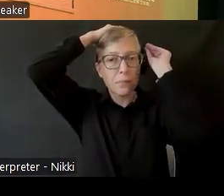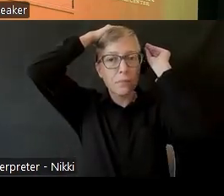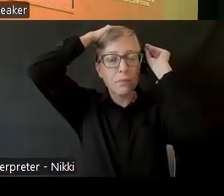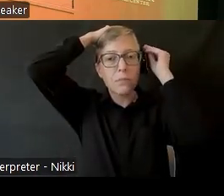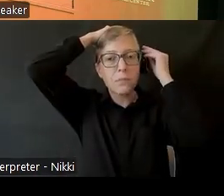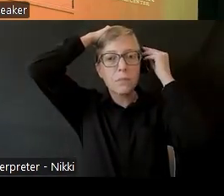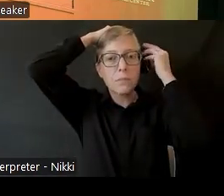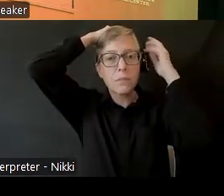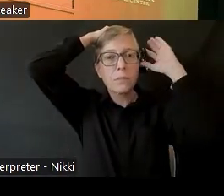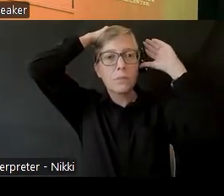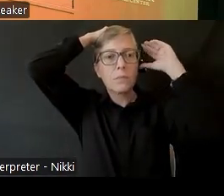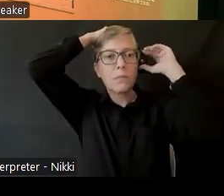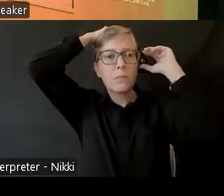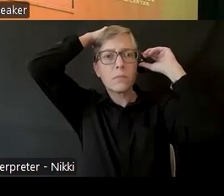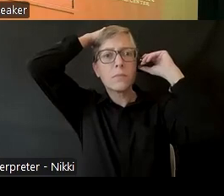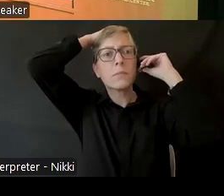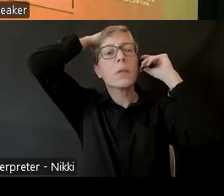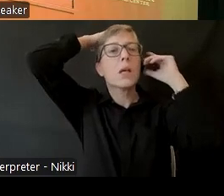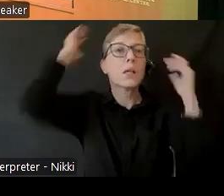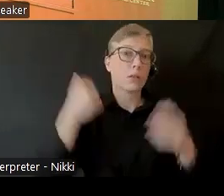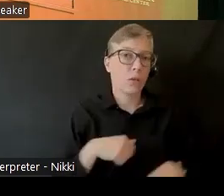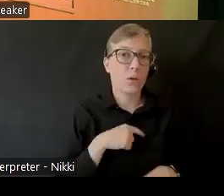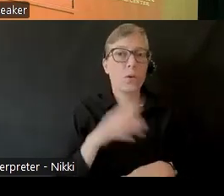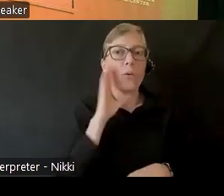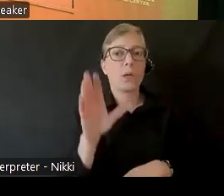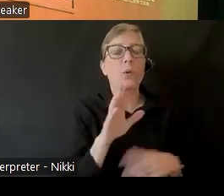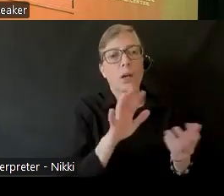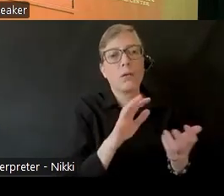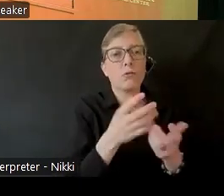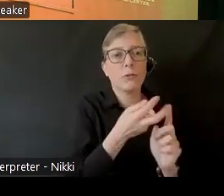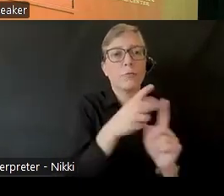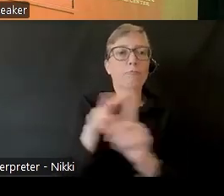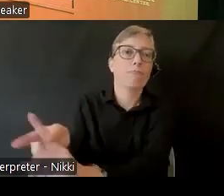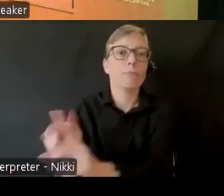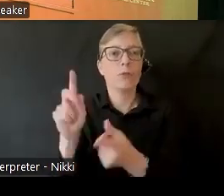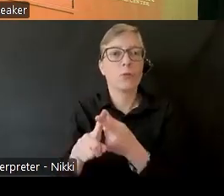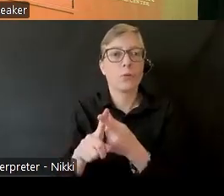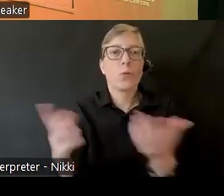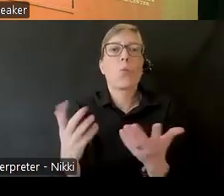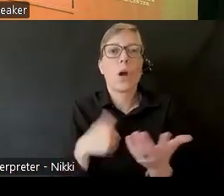some kind of reimbursement, right? So that's what I'm trying to do in this particular study.